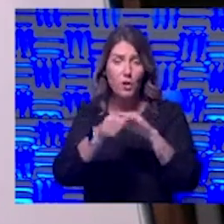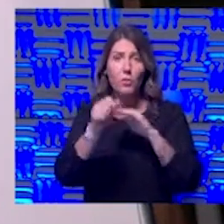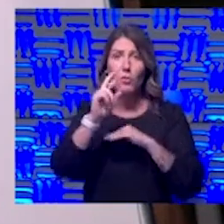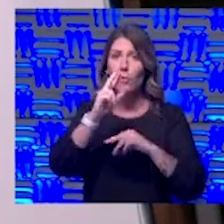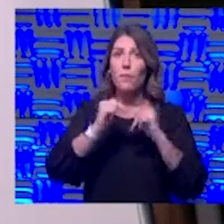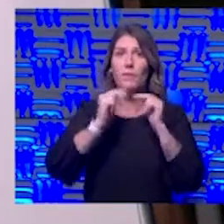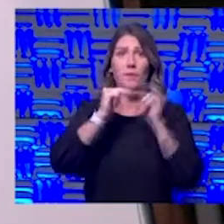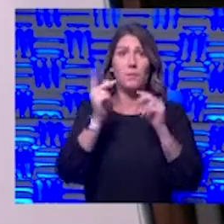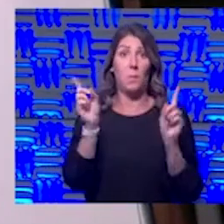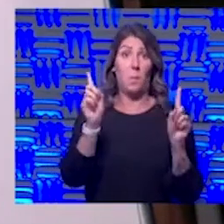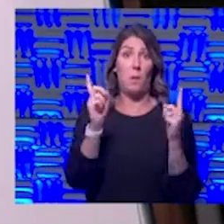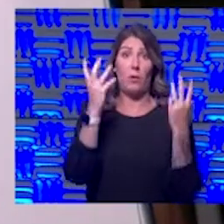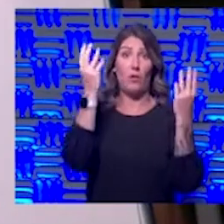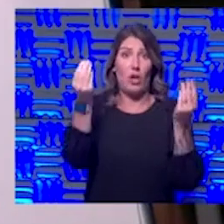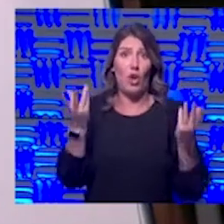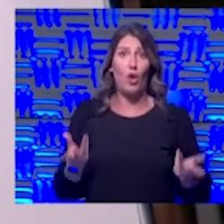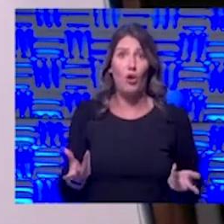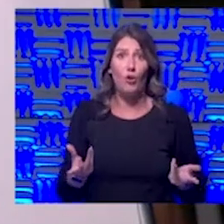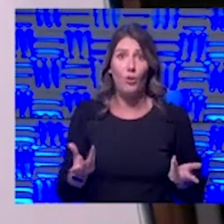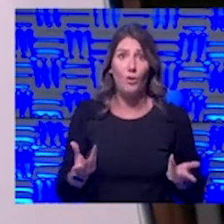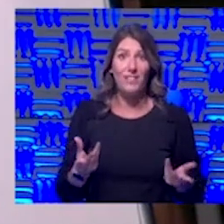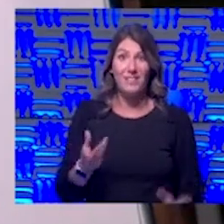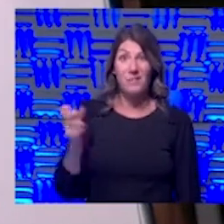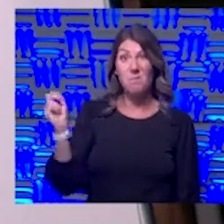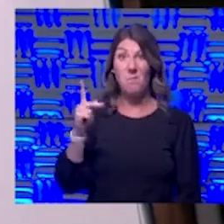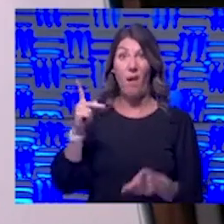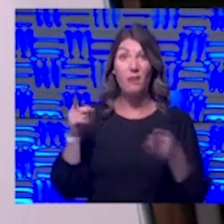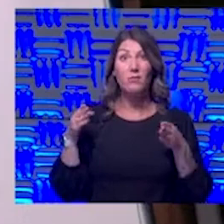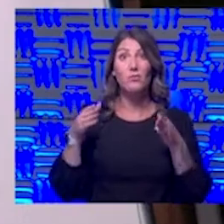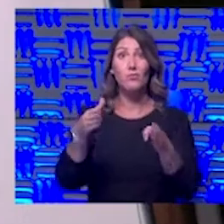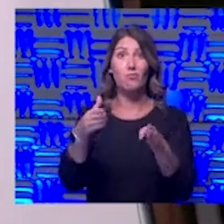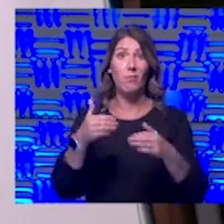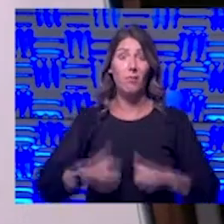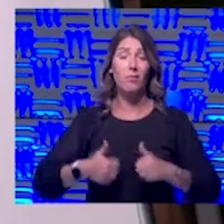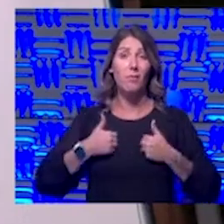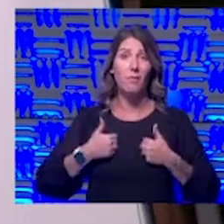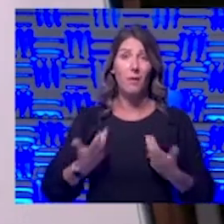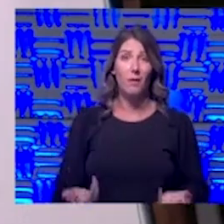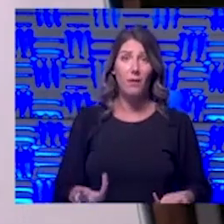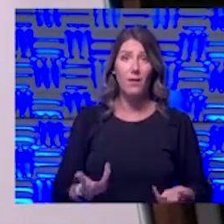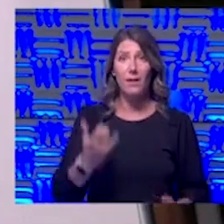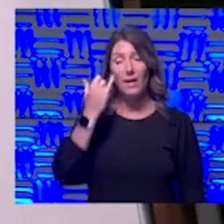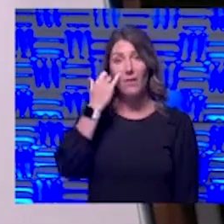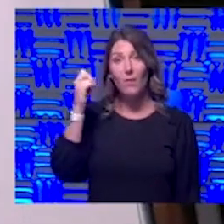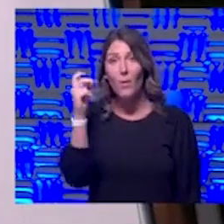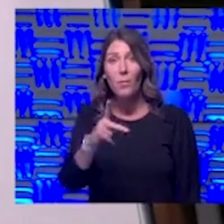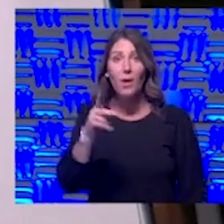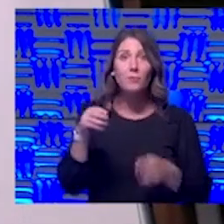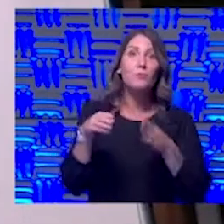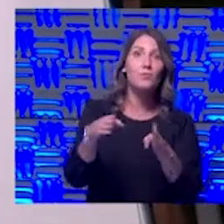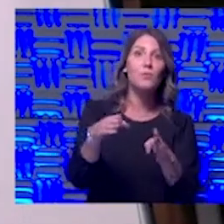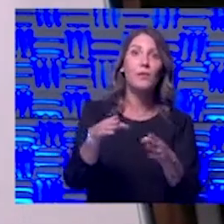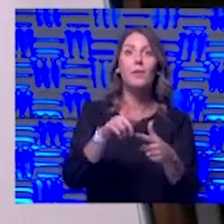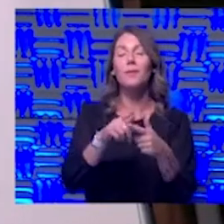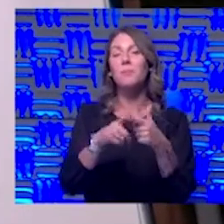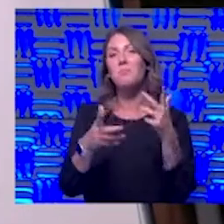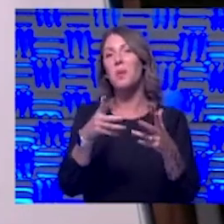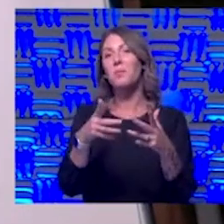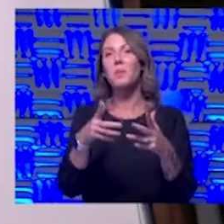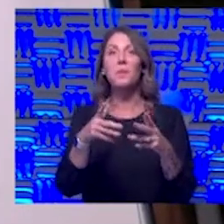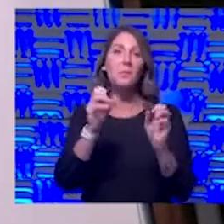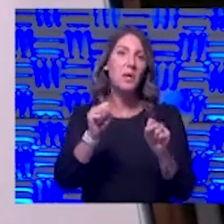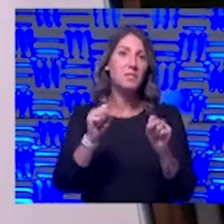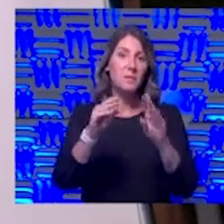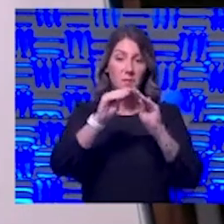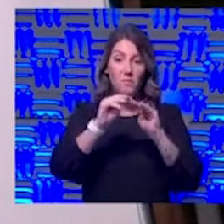where do they have to go? It's back to the streets. And so if they hit back to the street, then you're talking about the possibility of spreading